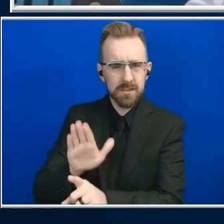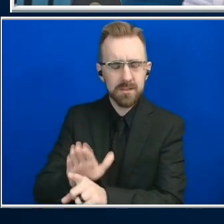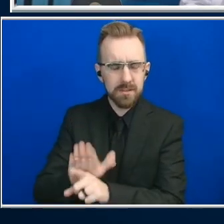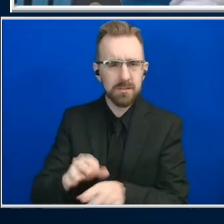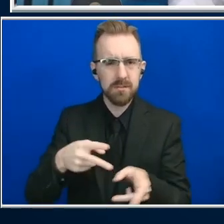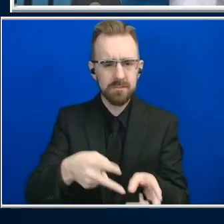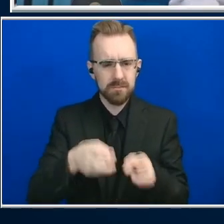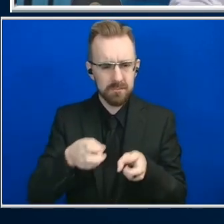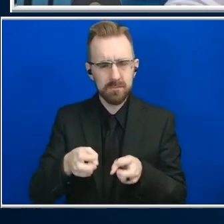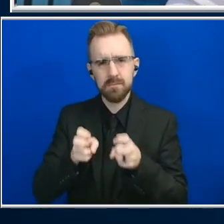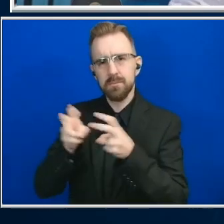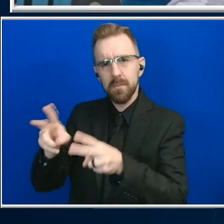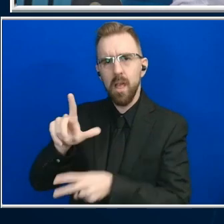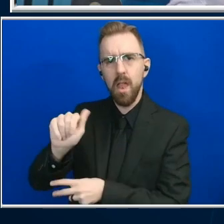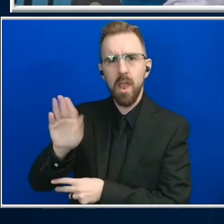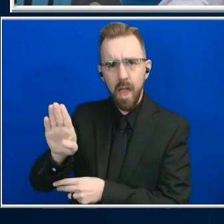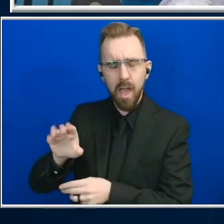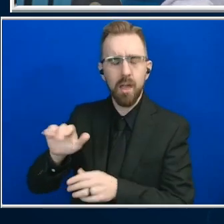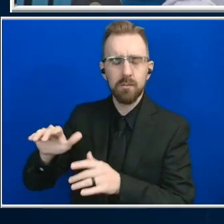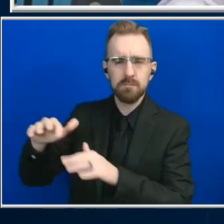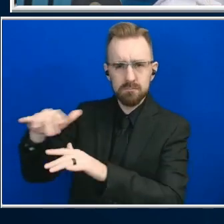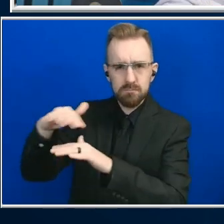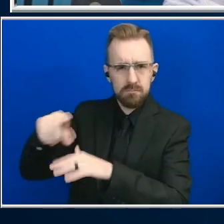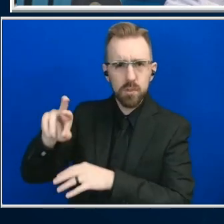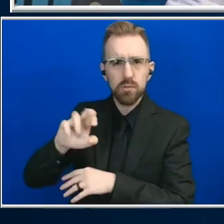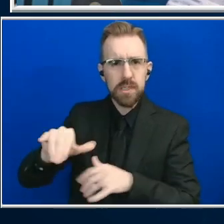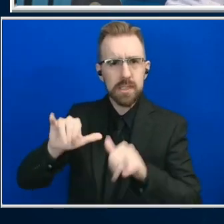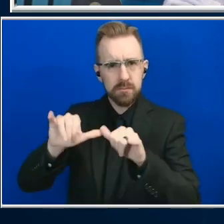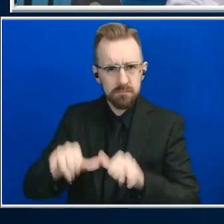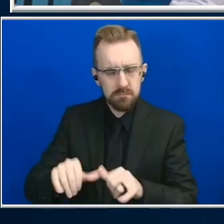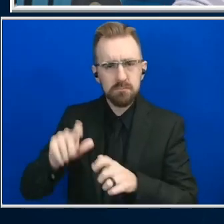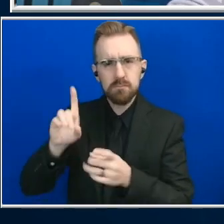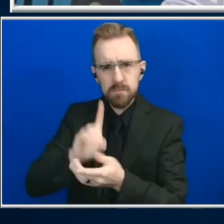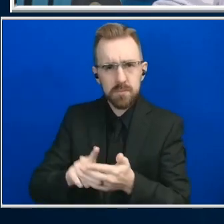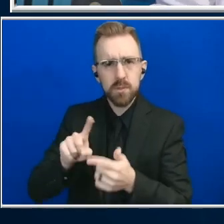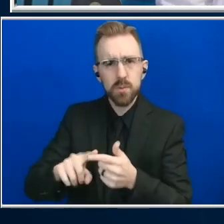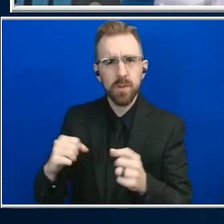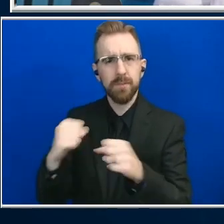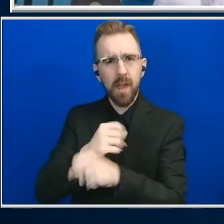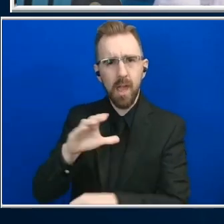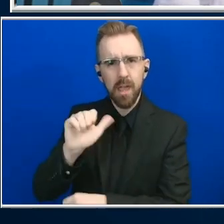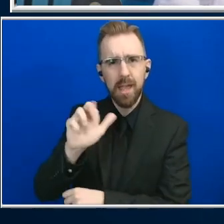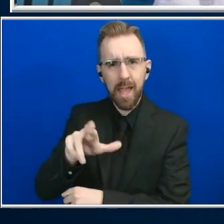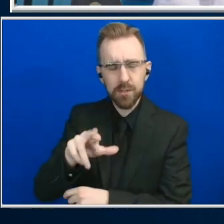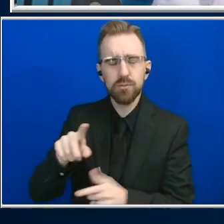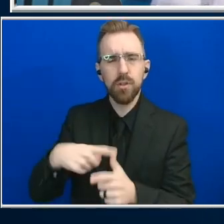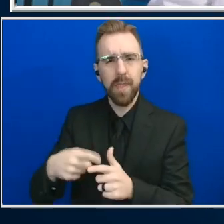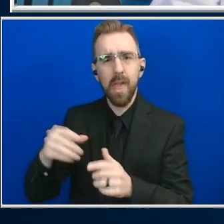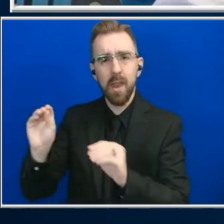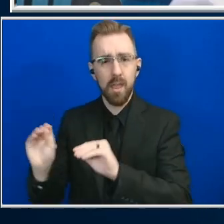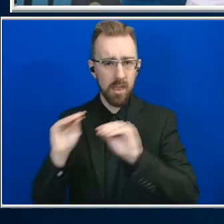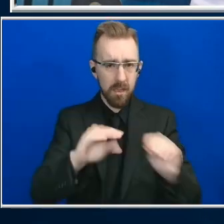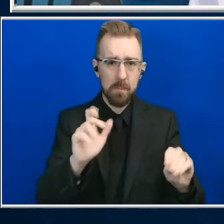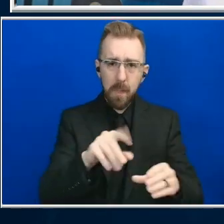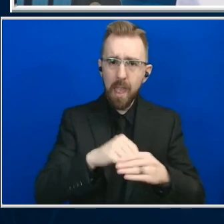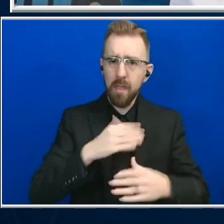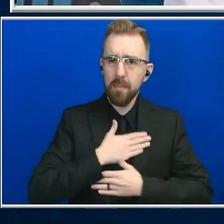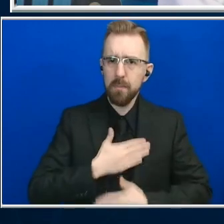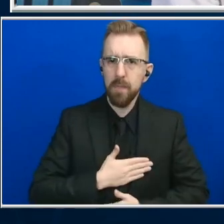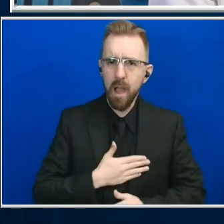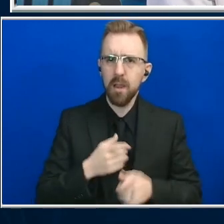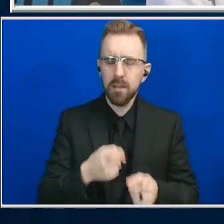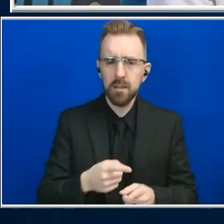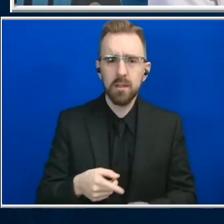lab where they are re-engineered to fight cancer, and then gives them back to the patient. Now, Dr. Hoffman, help